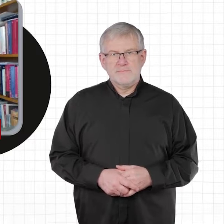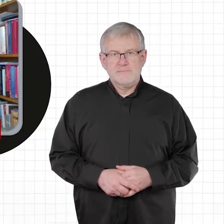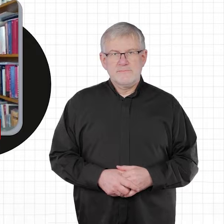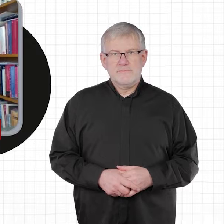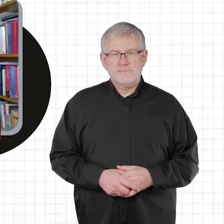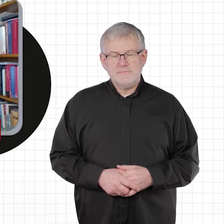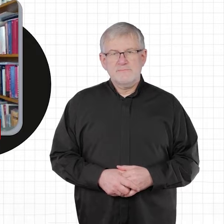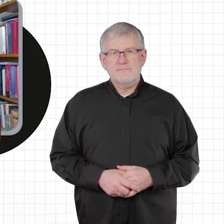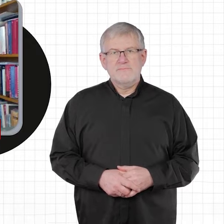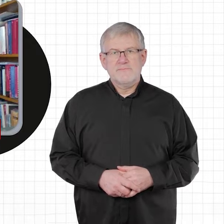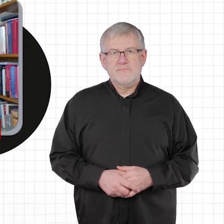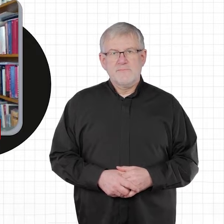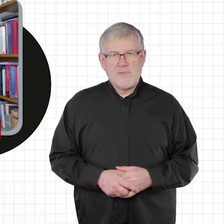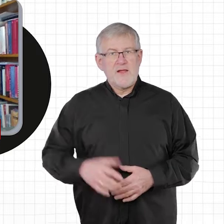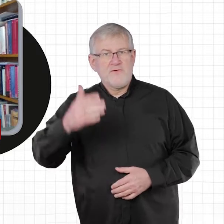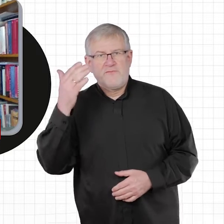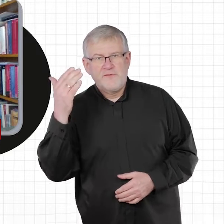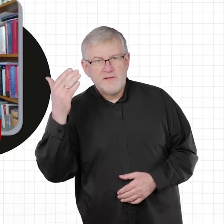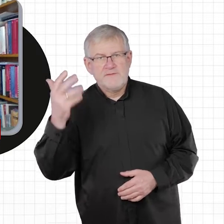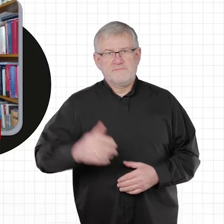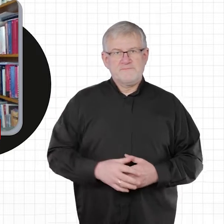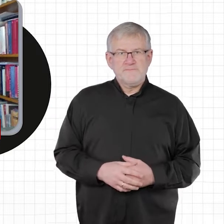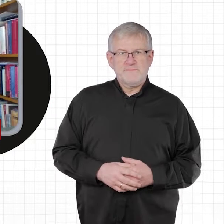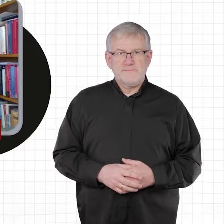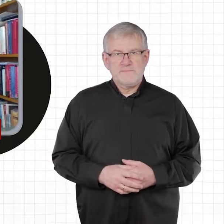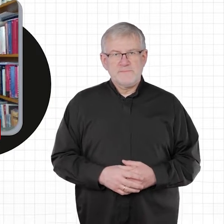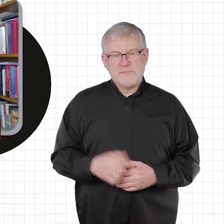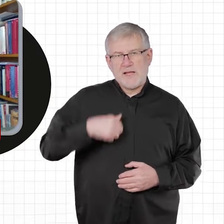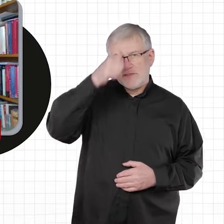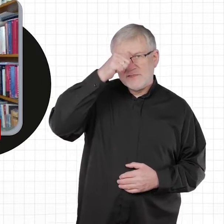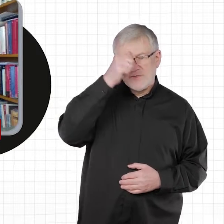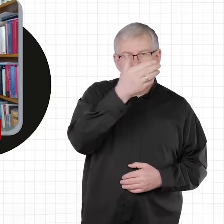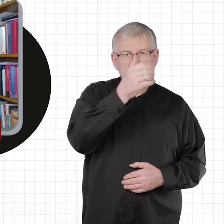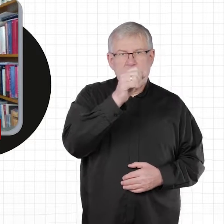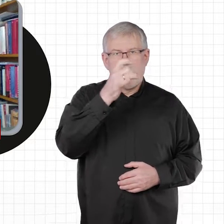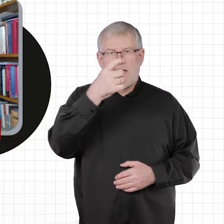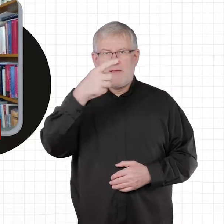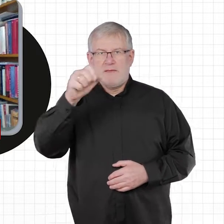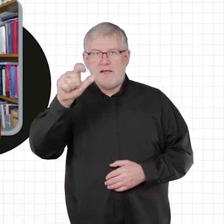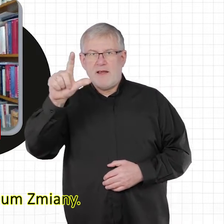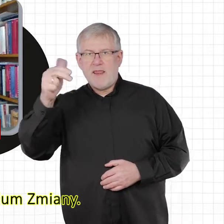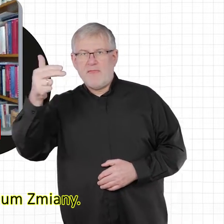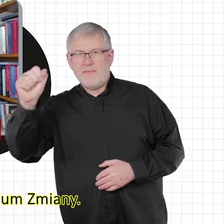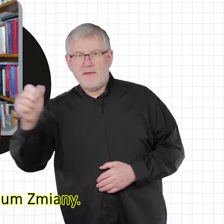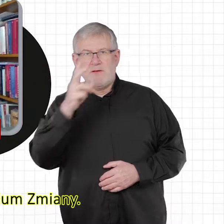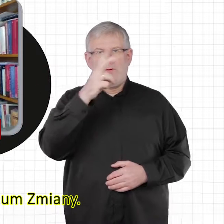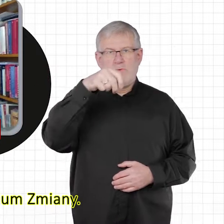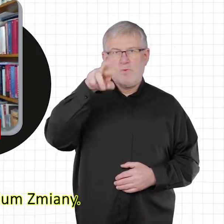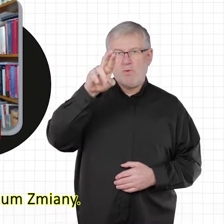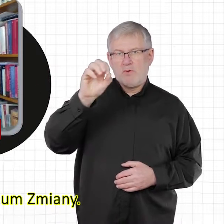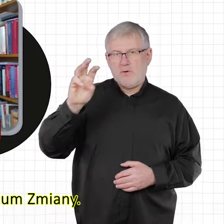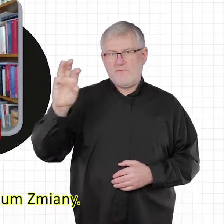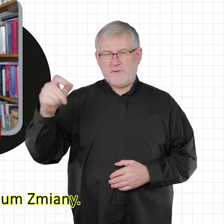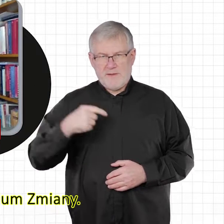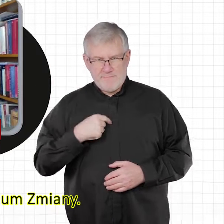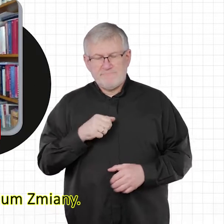So I will start as I will say host. Welcome everybody. My name is Meg